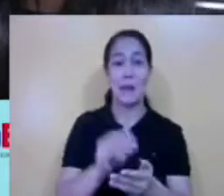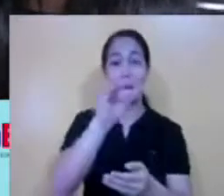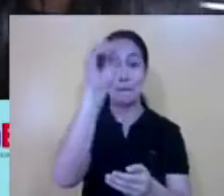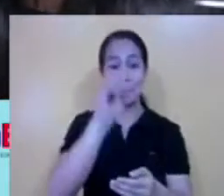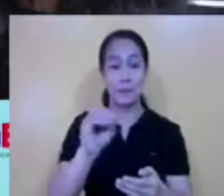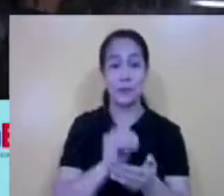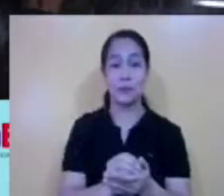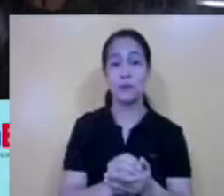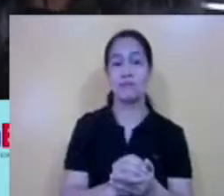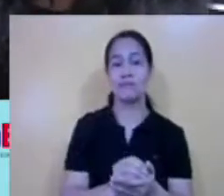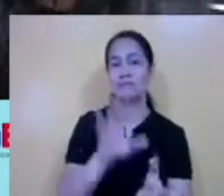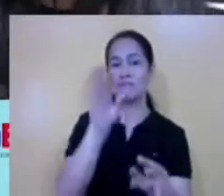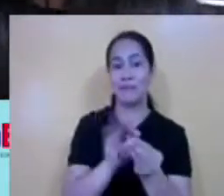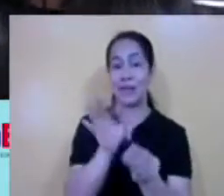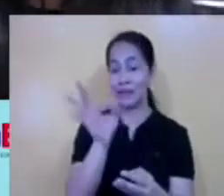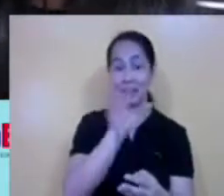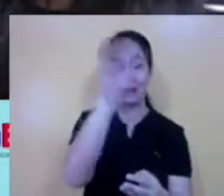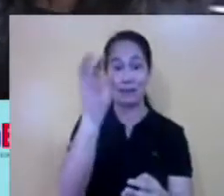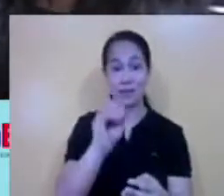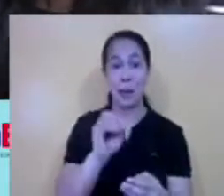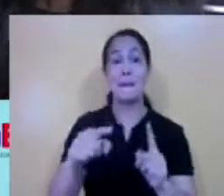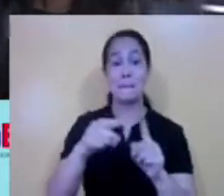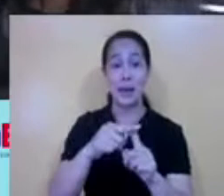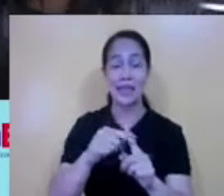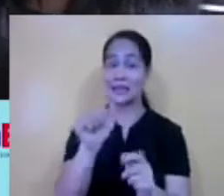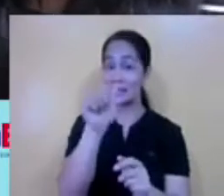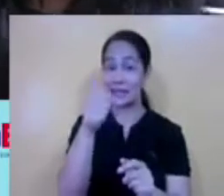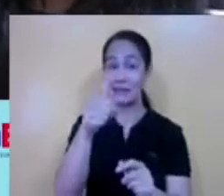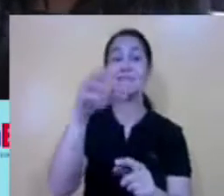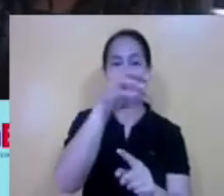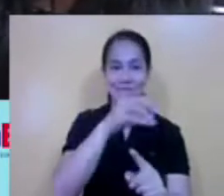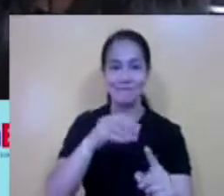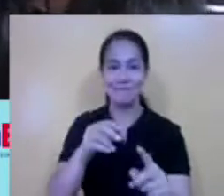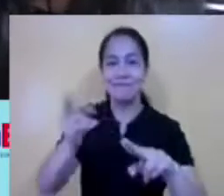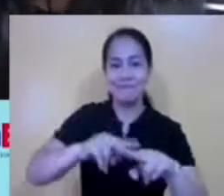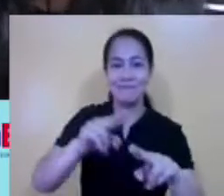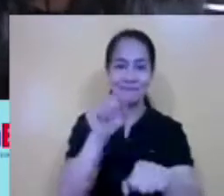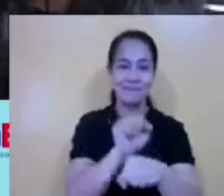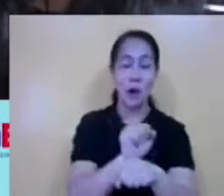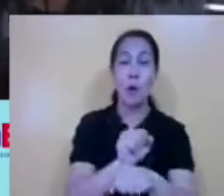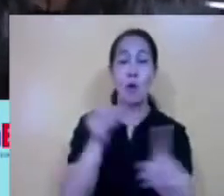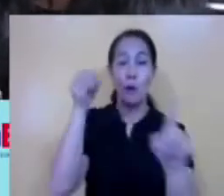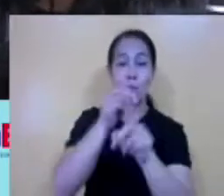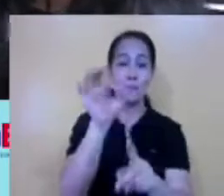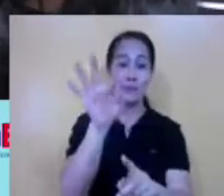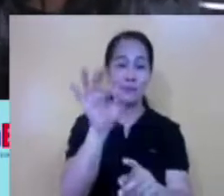to 90%, plus the 10% plus factor, which is objective 19, overall you will